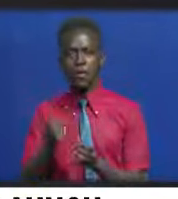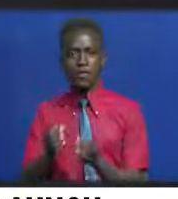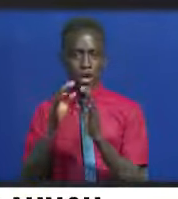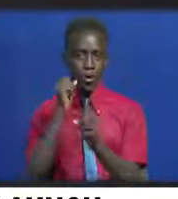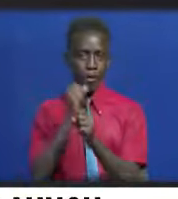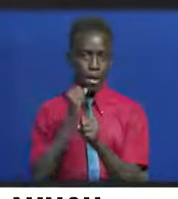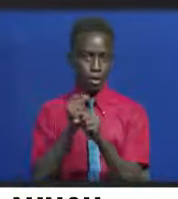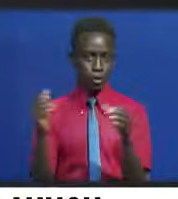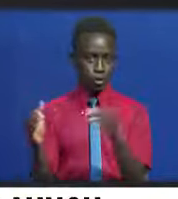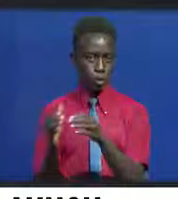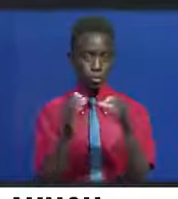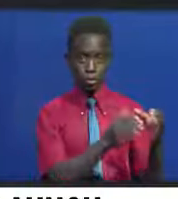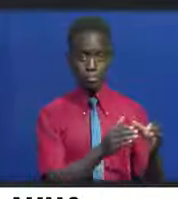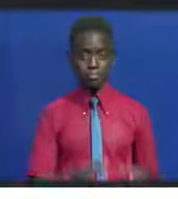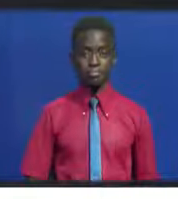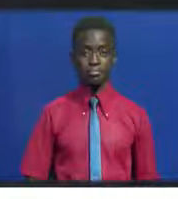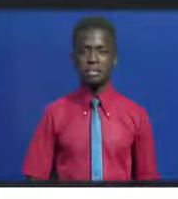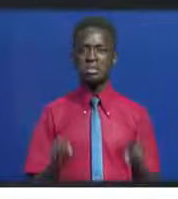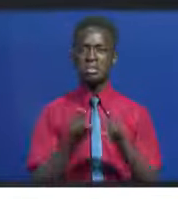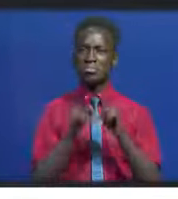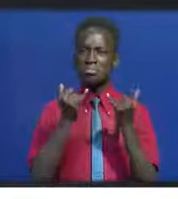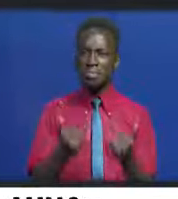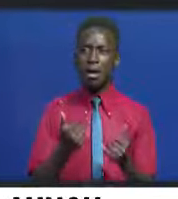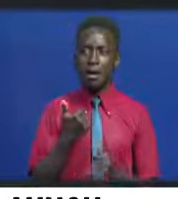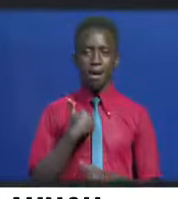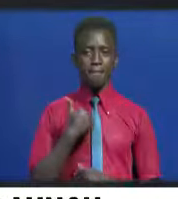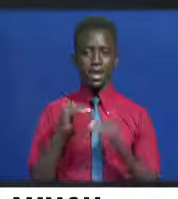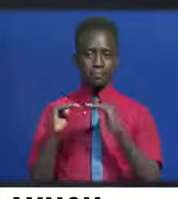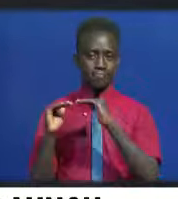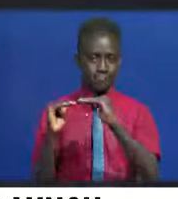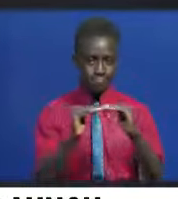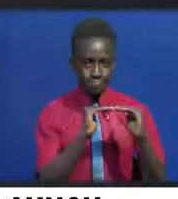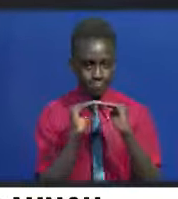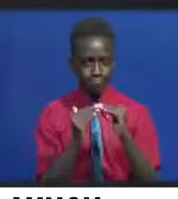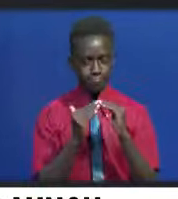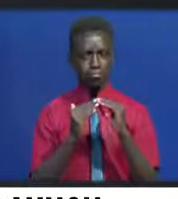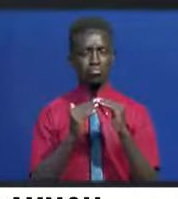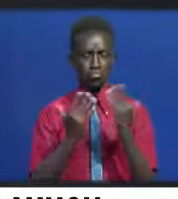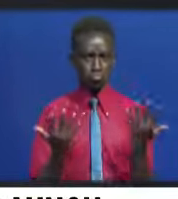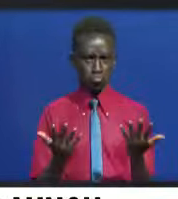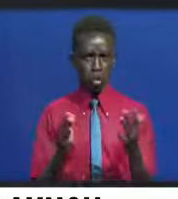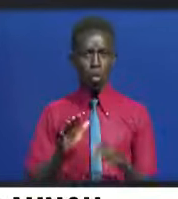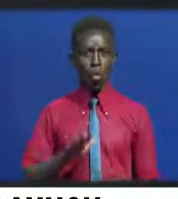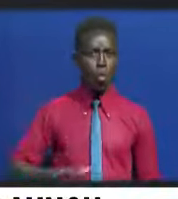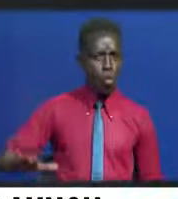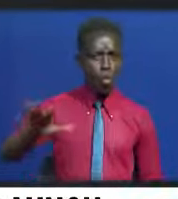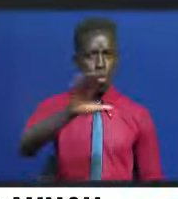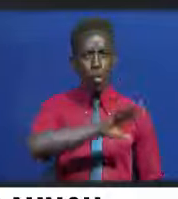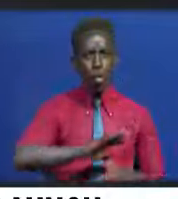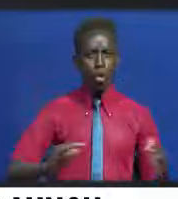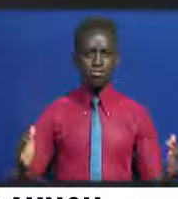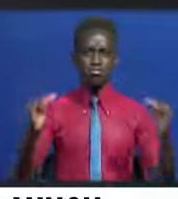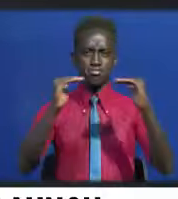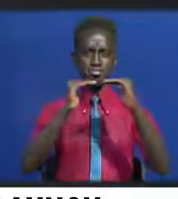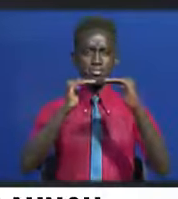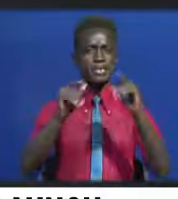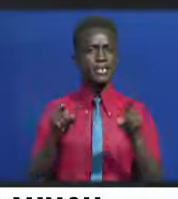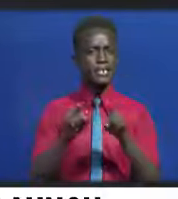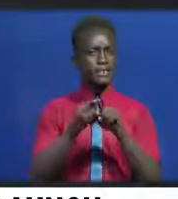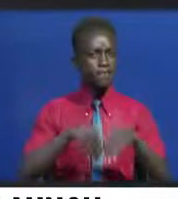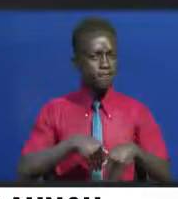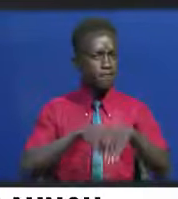and growing seeds of equity and equality as envisioned under the bottom-up